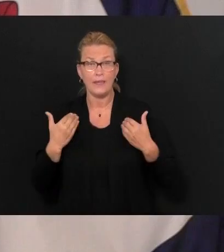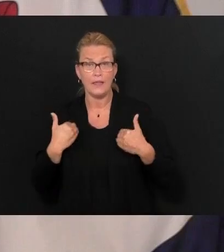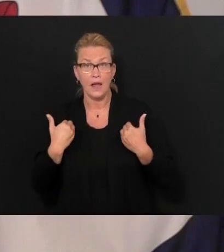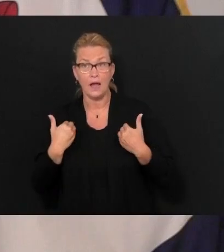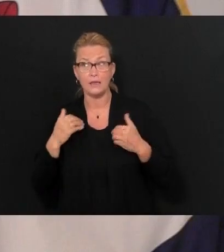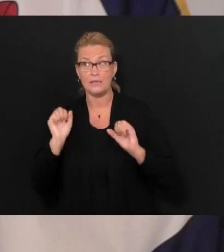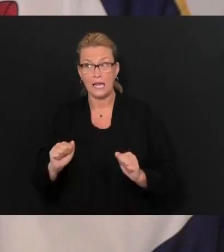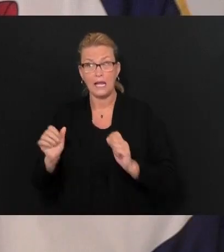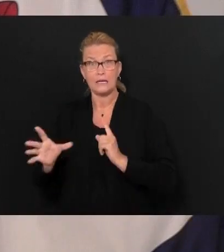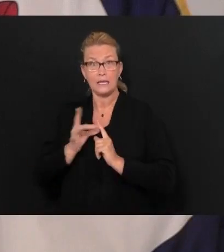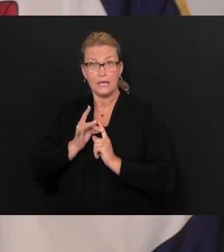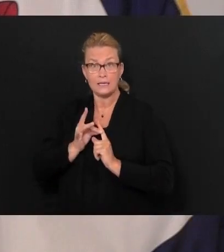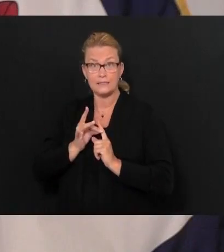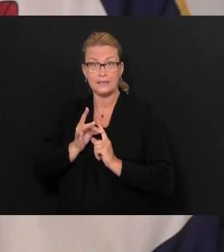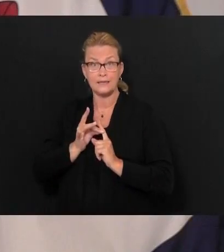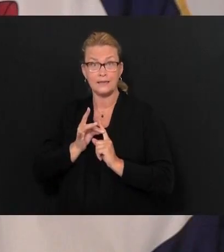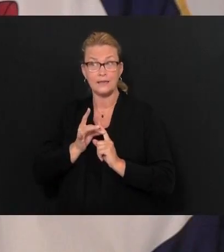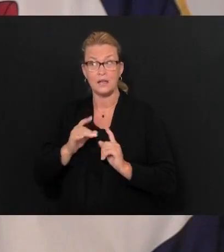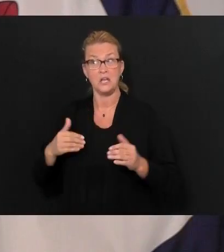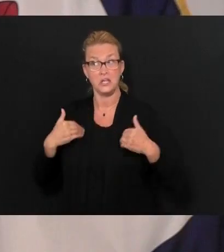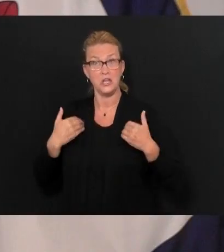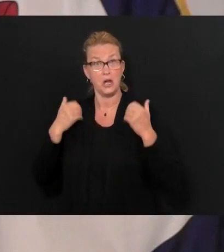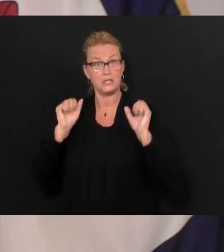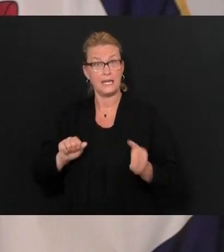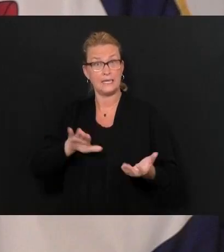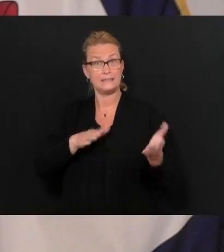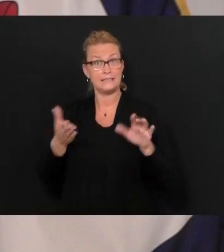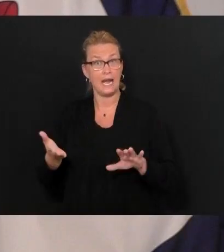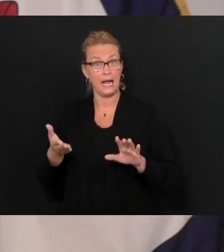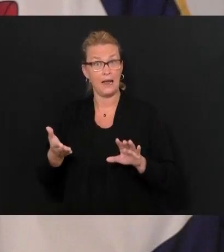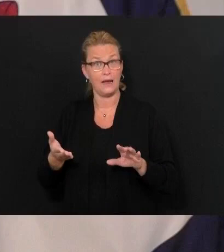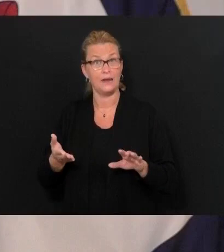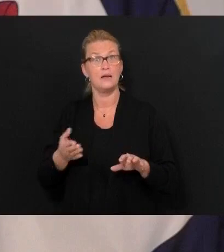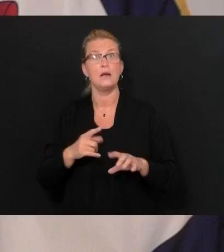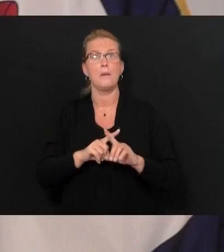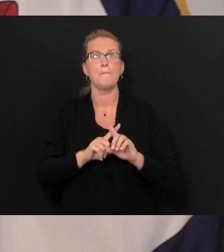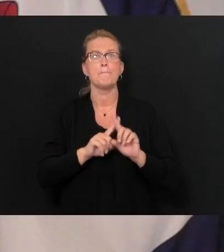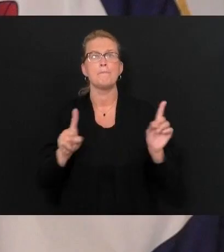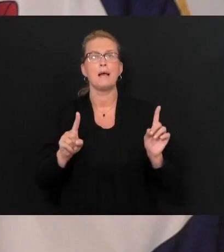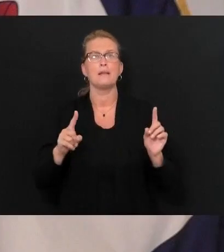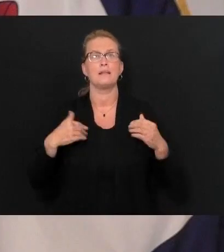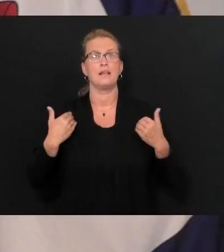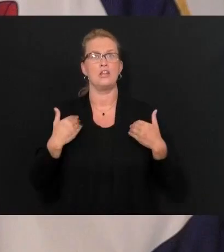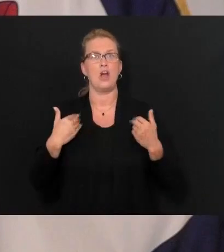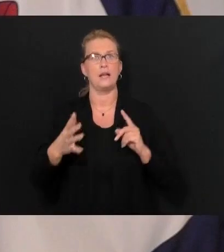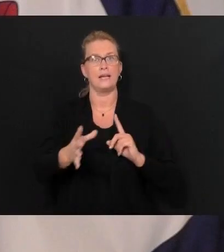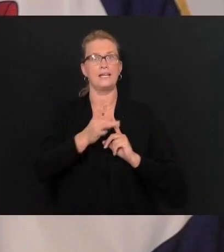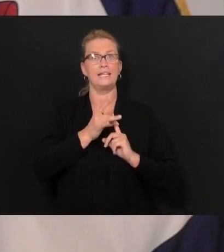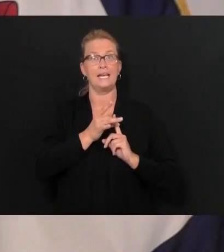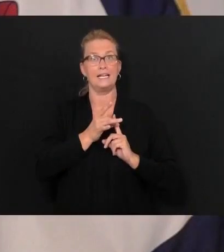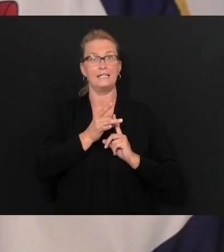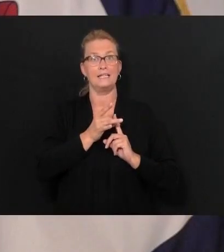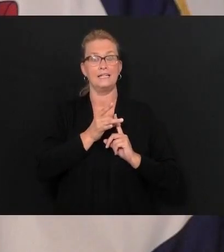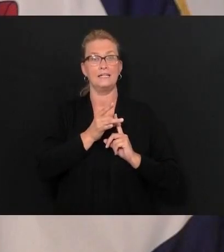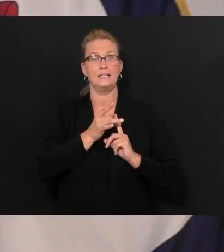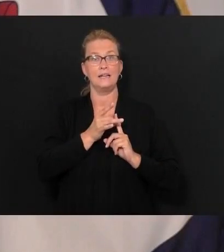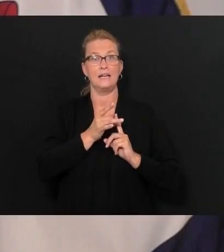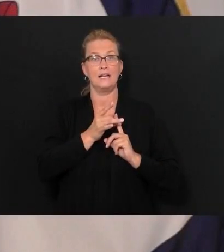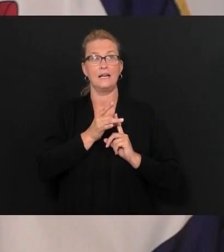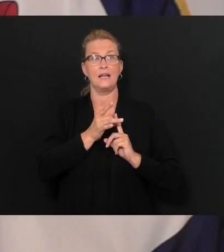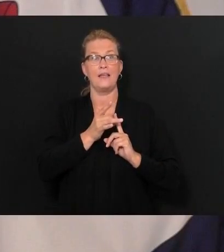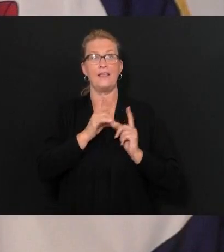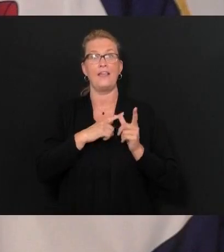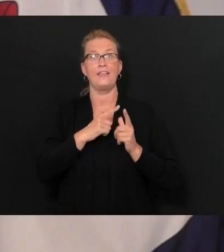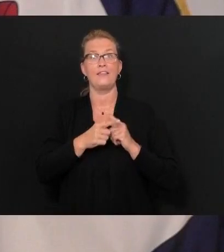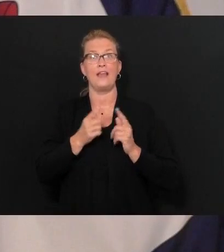it. The young can die from it. But the young can get it and absolutely bring it